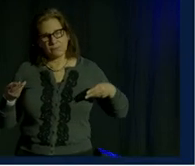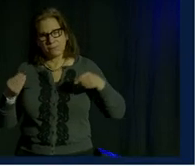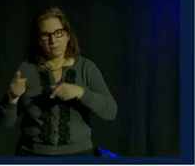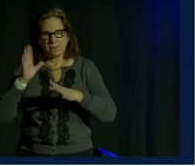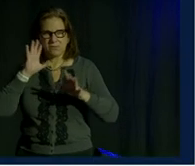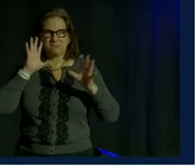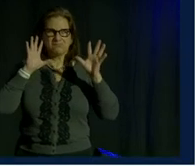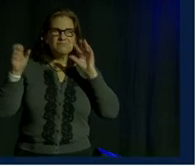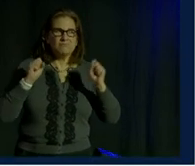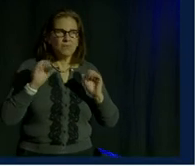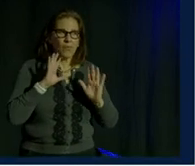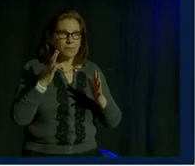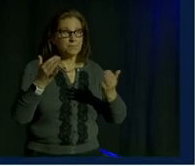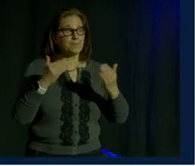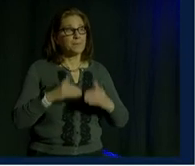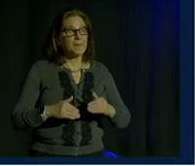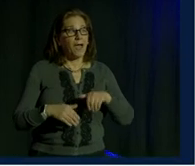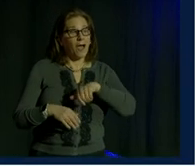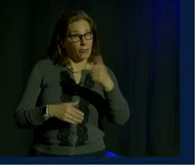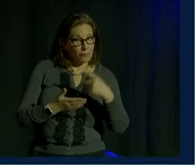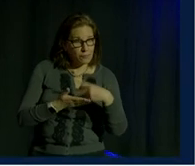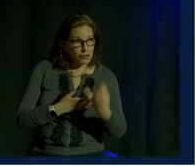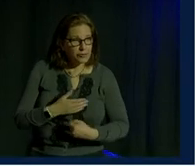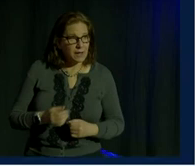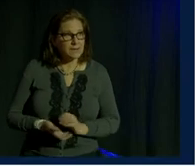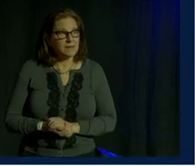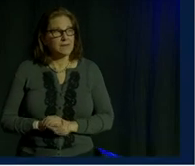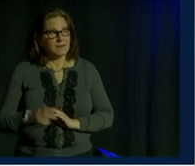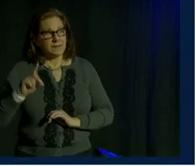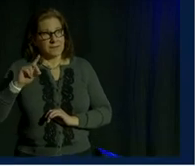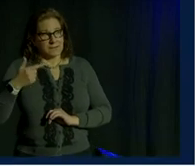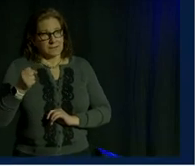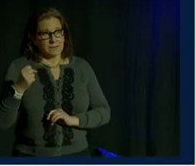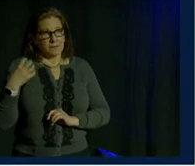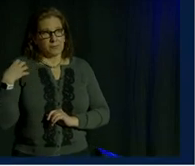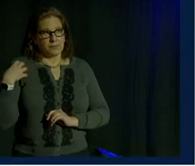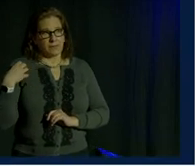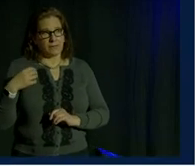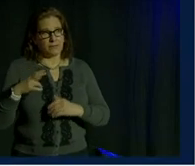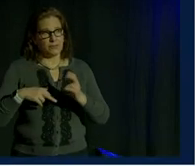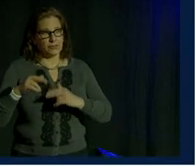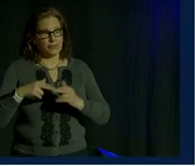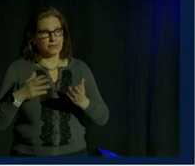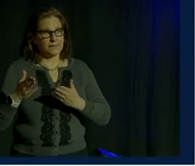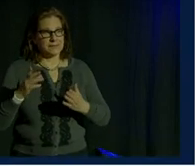Next is another project from the DGS Capital Construction Services Division. This is a